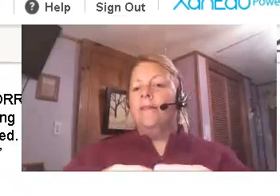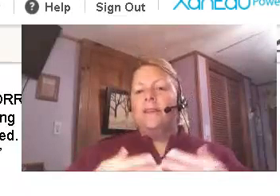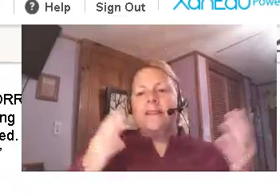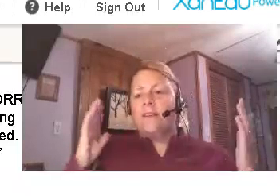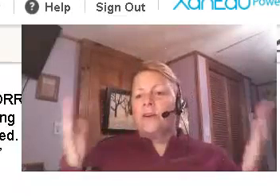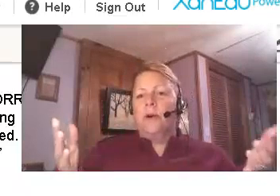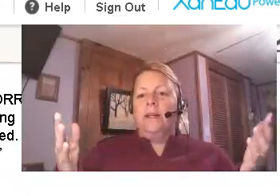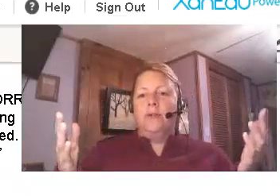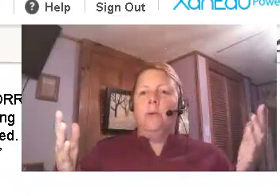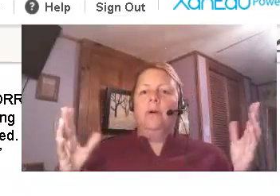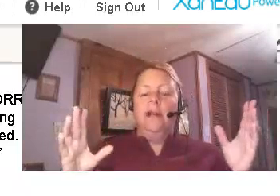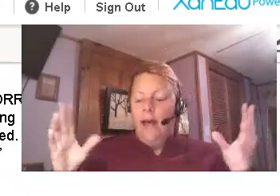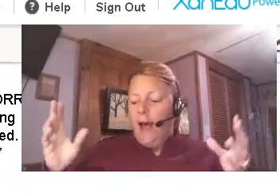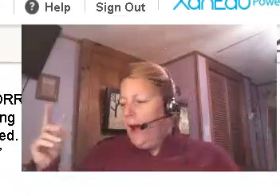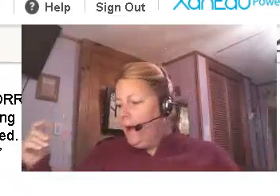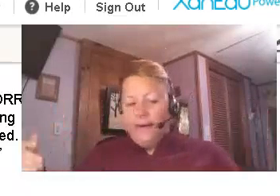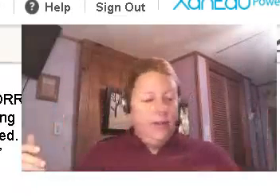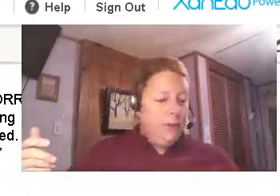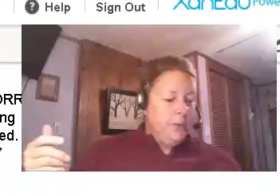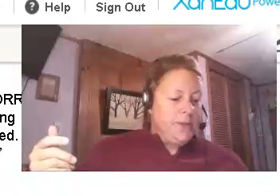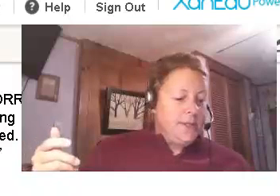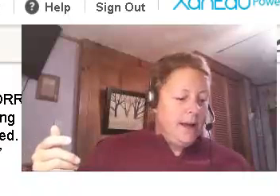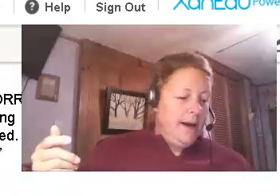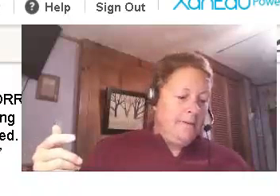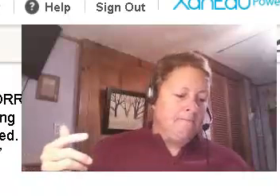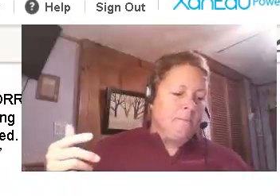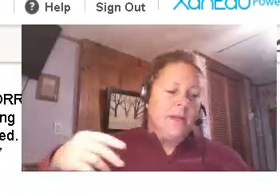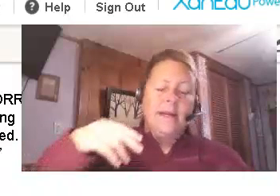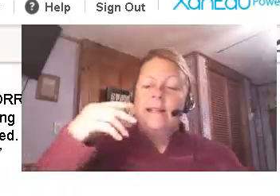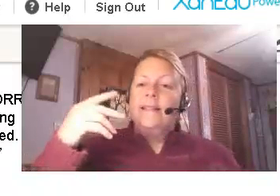So again, this is a great tool. I use